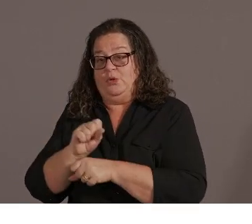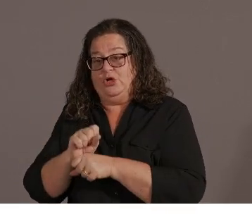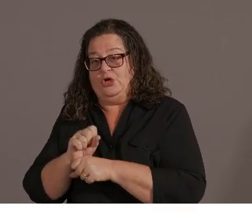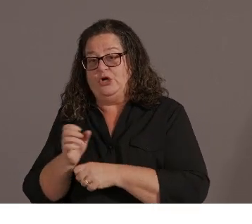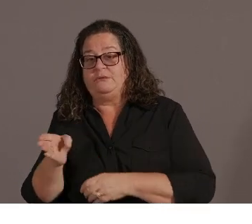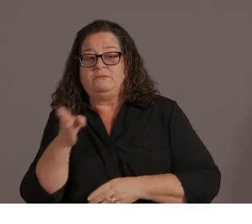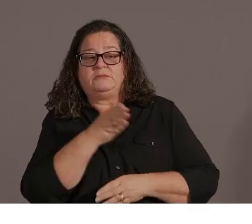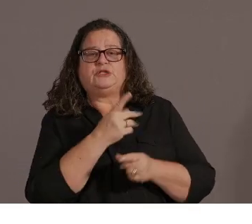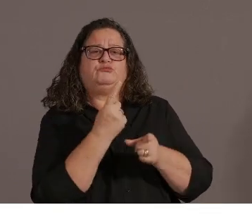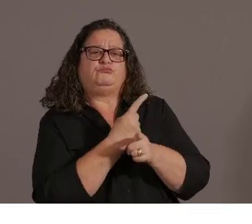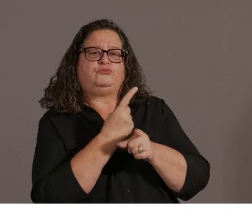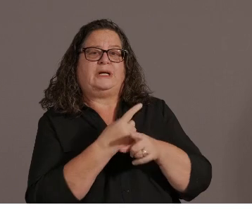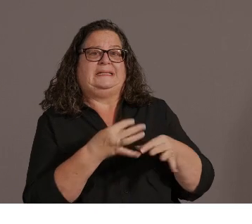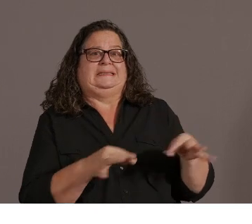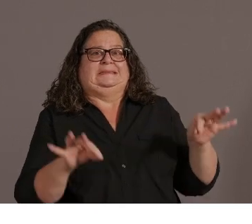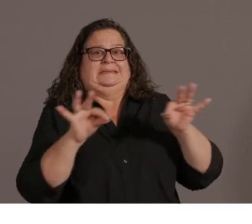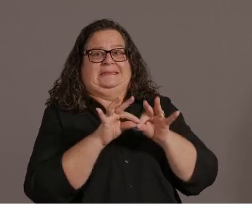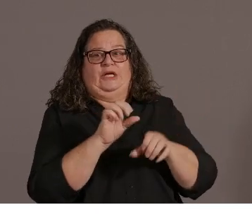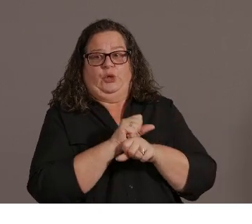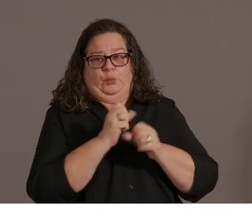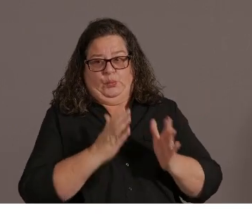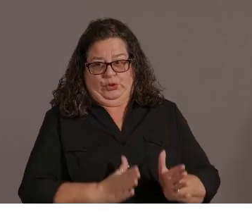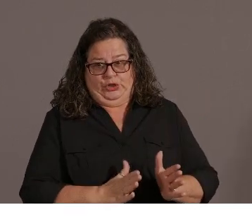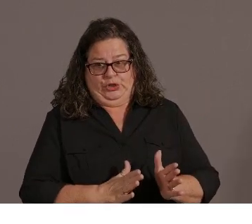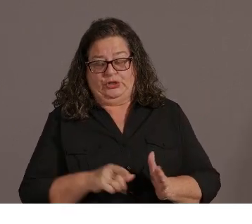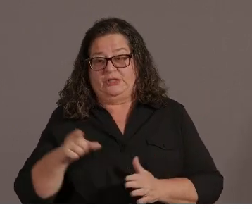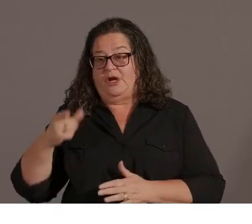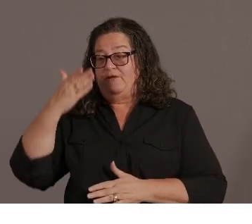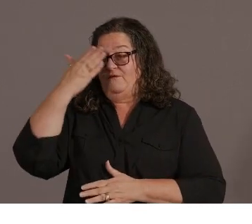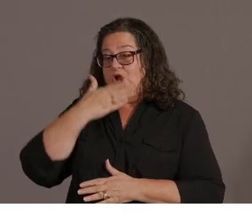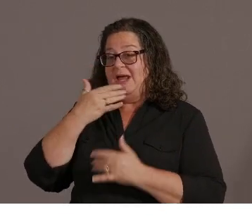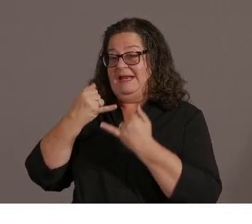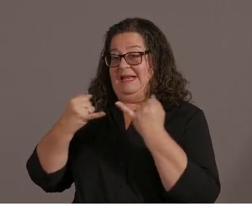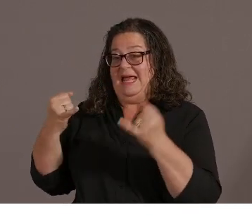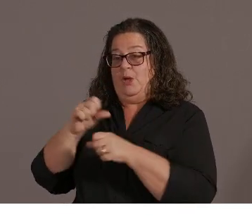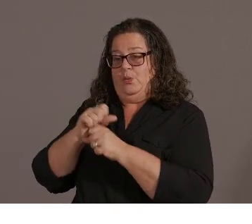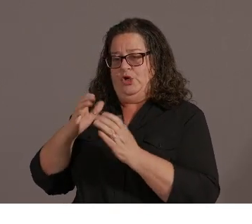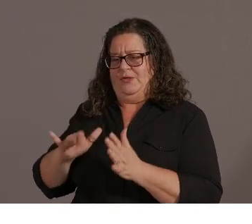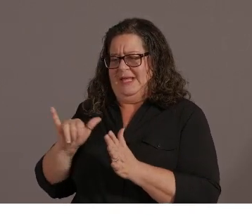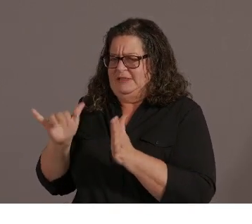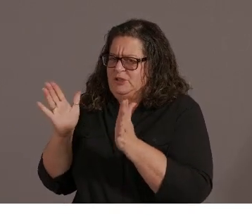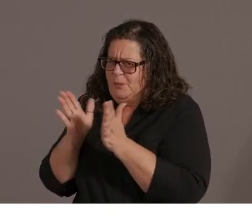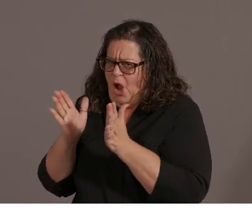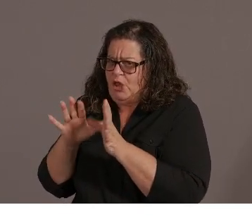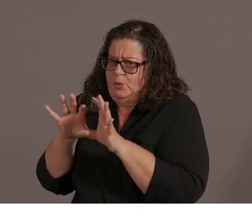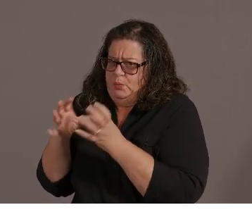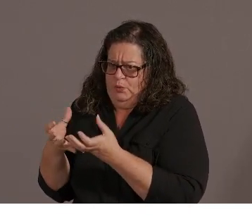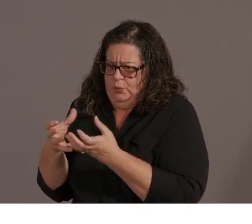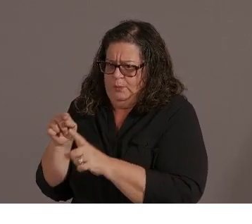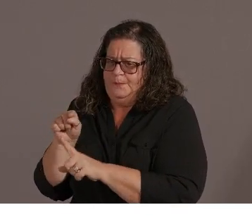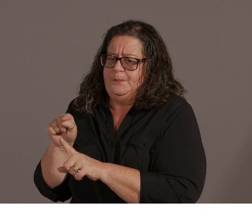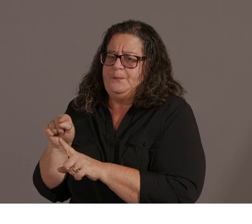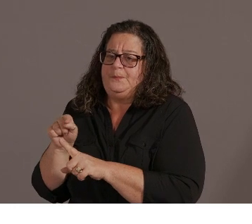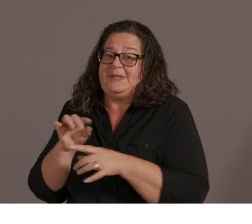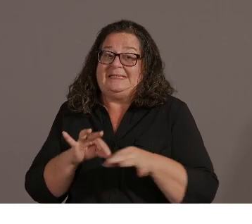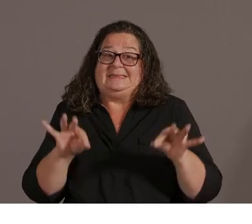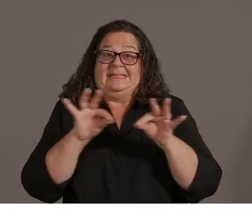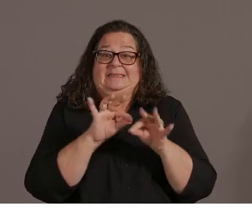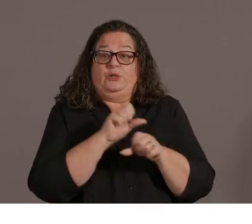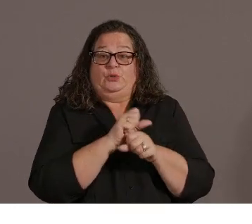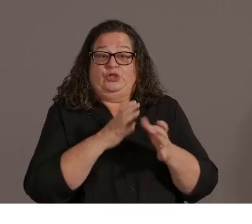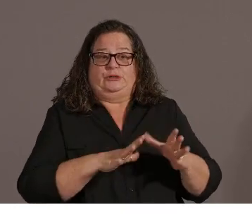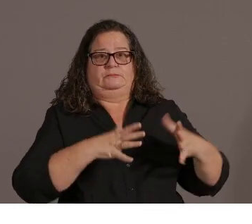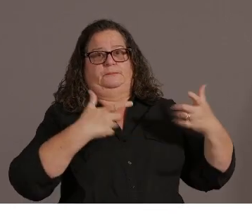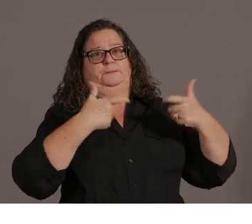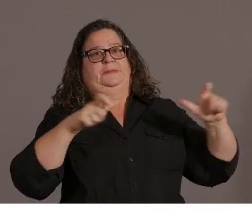frontline essential workers are a very small subset of the essential workers that ACIP feels are at highest risk